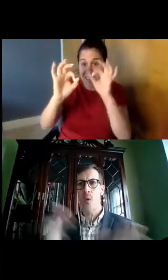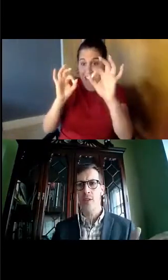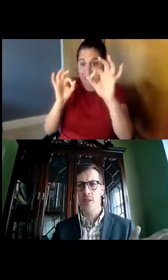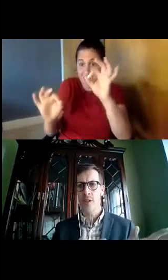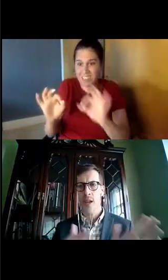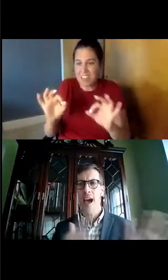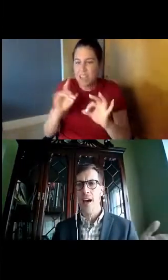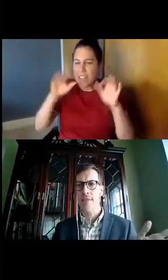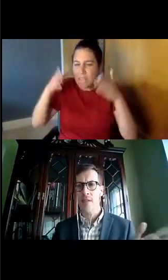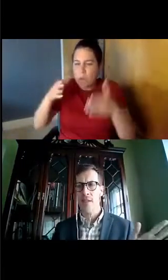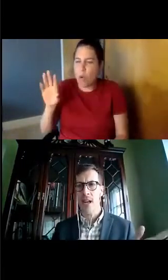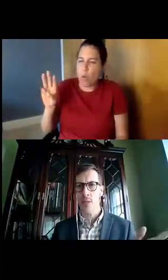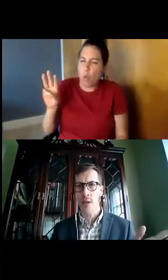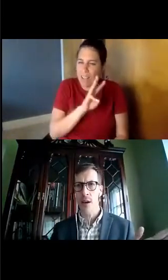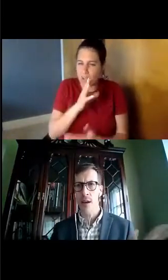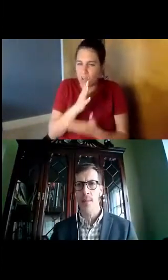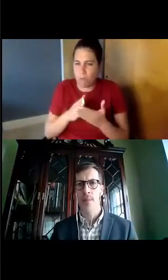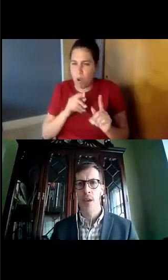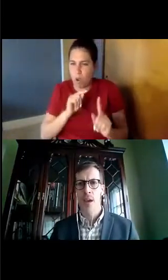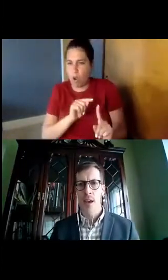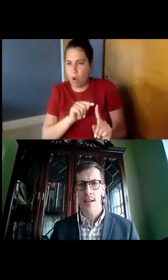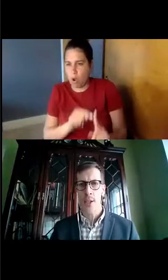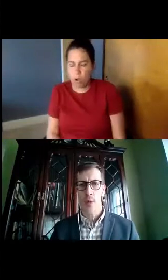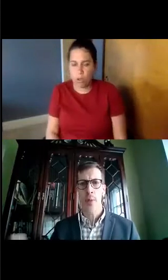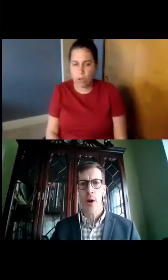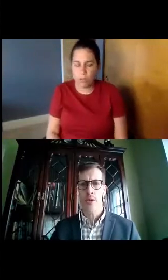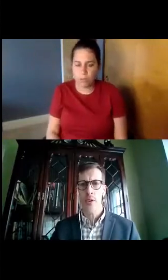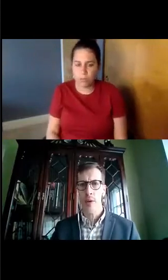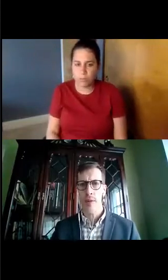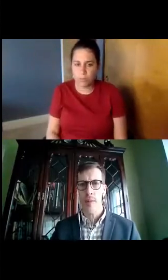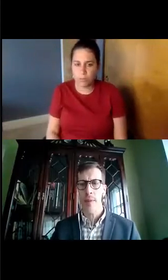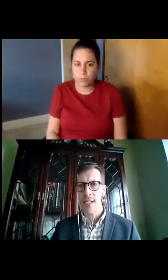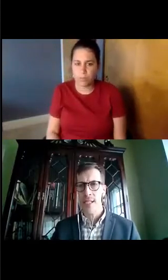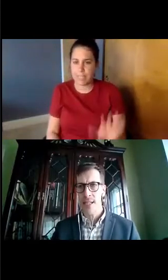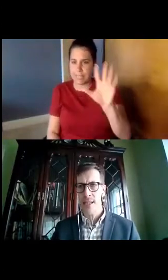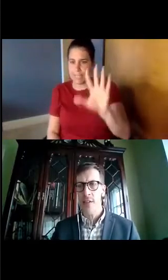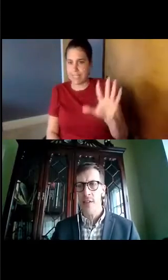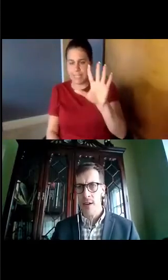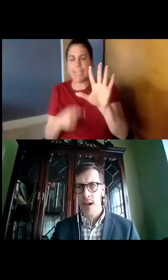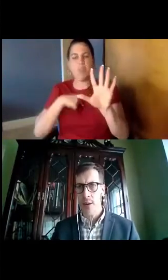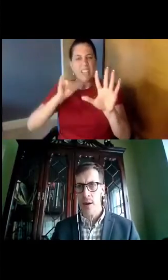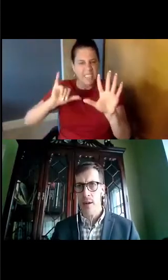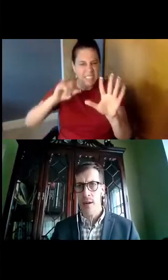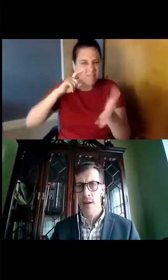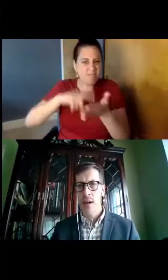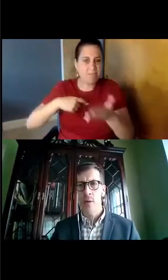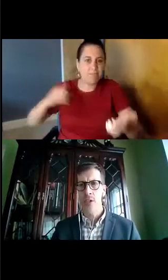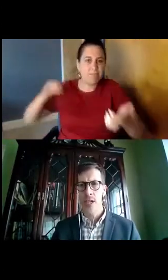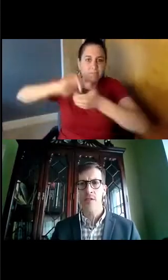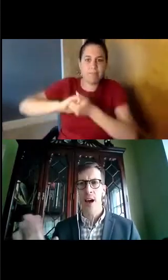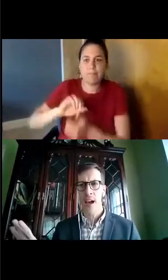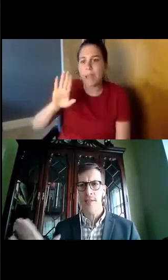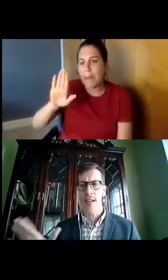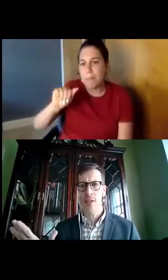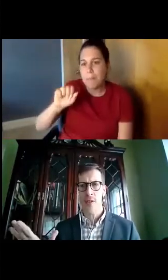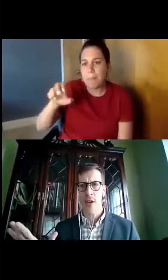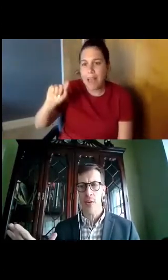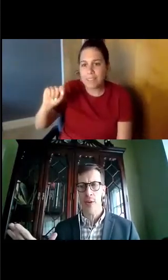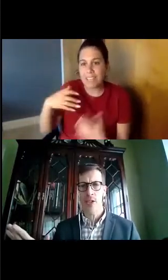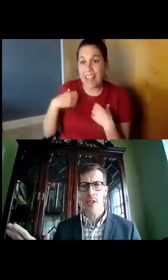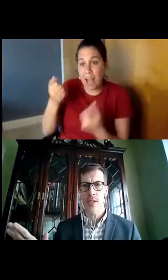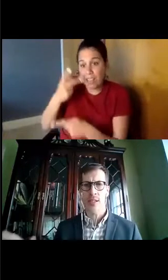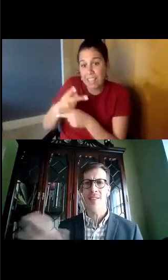on the western half of the catchment area. And so we partnered with the Bassett Healthcare Network, which has 5 cancer